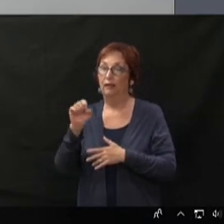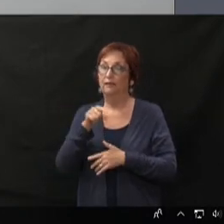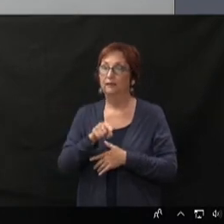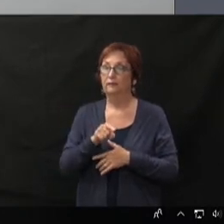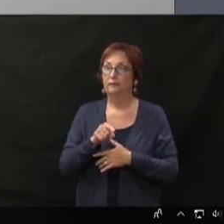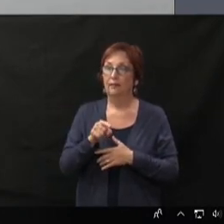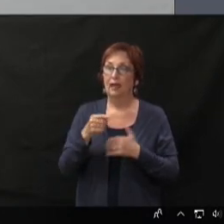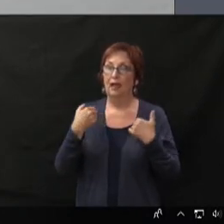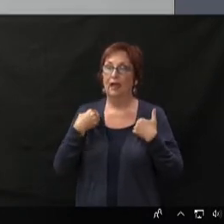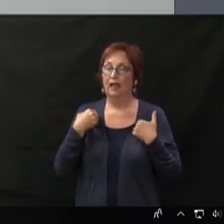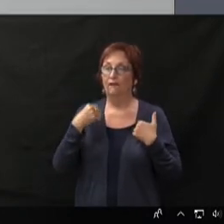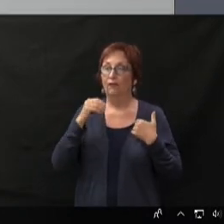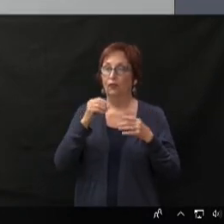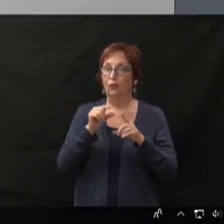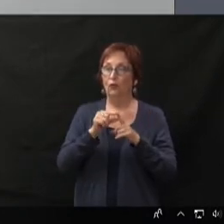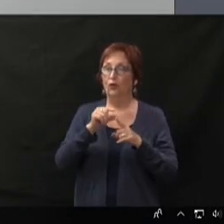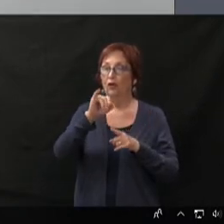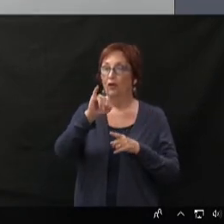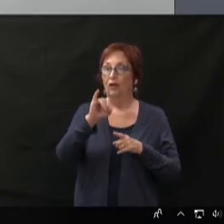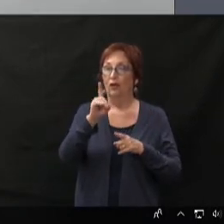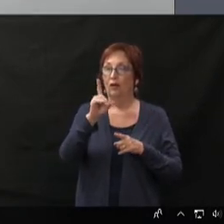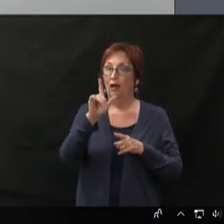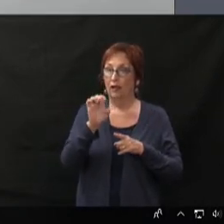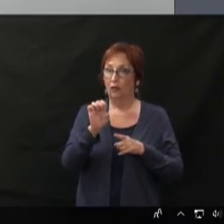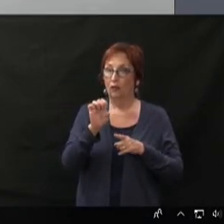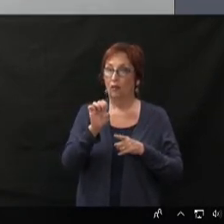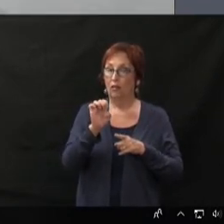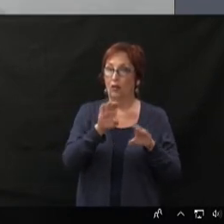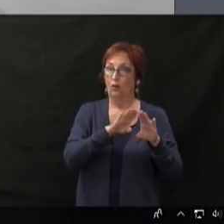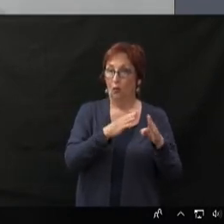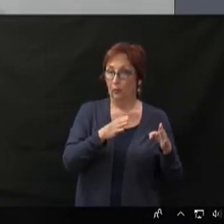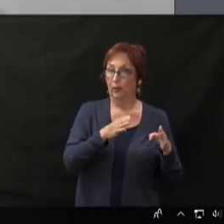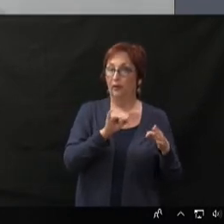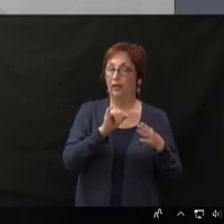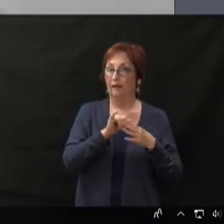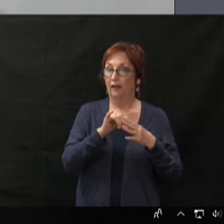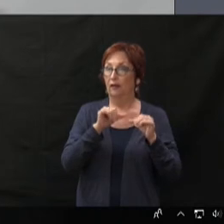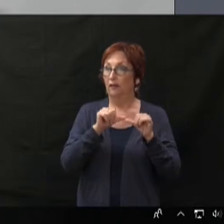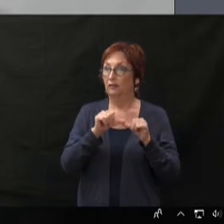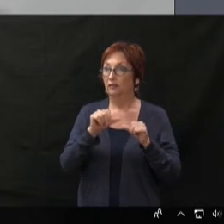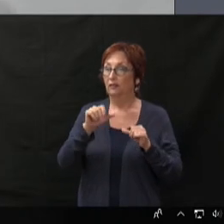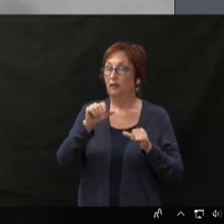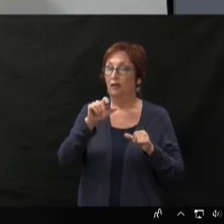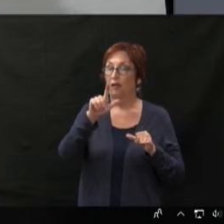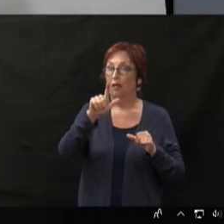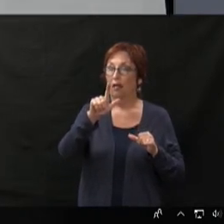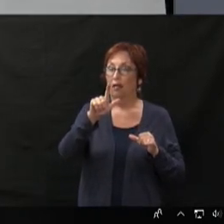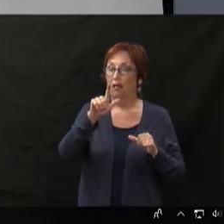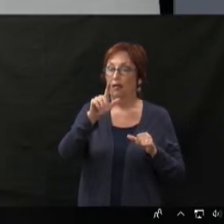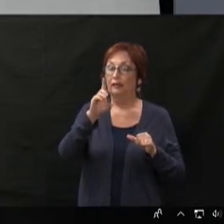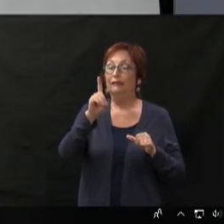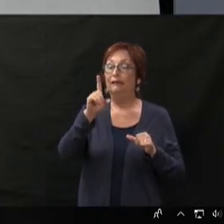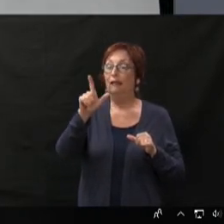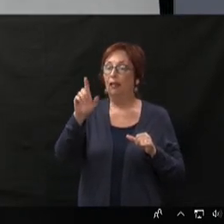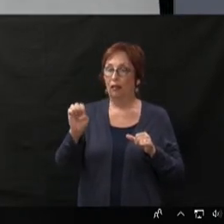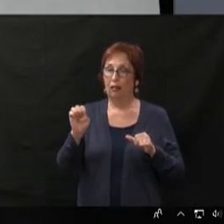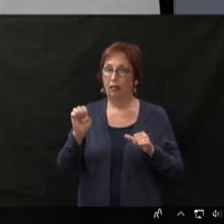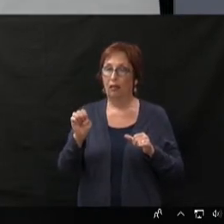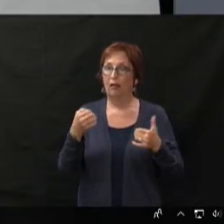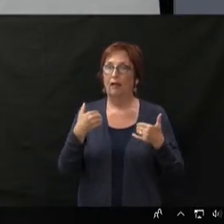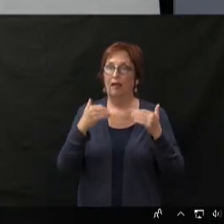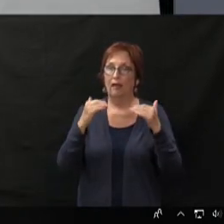have the word idle and open and a consonant LE. What's this say? Dull. I have the